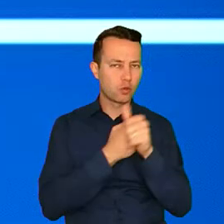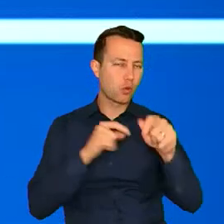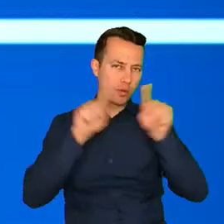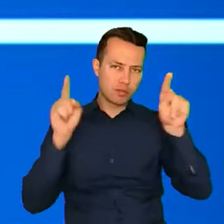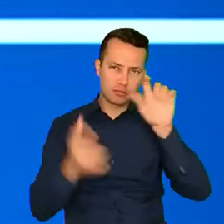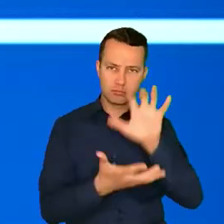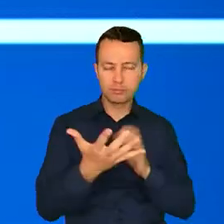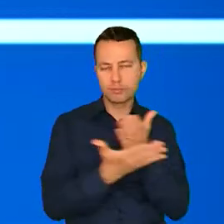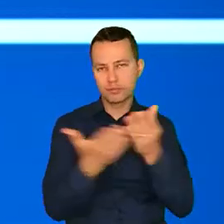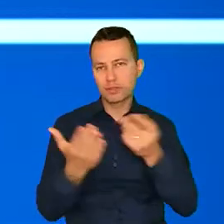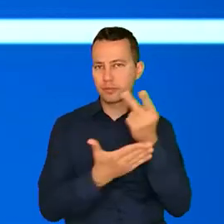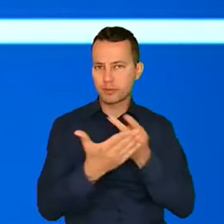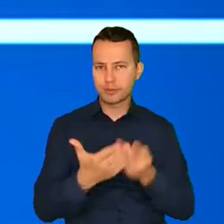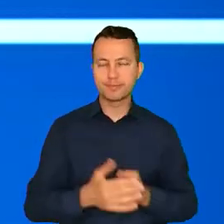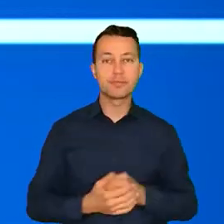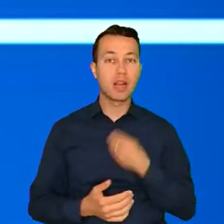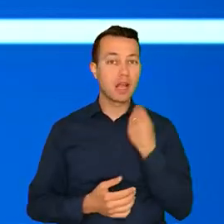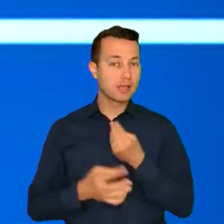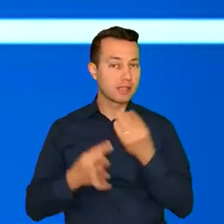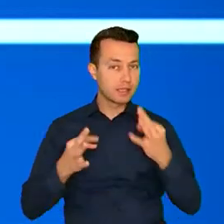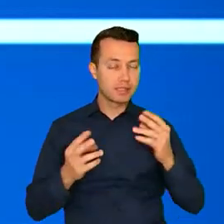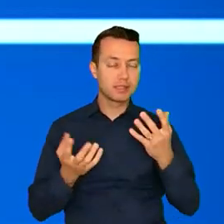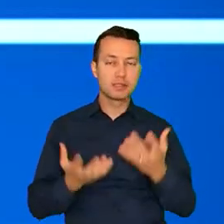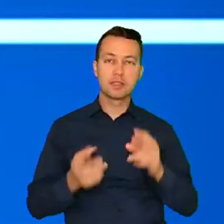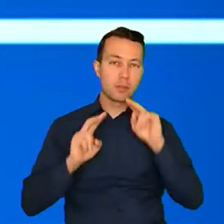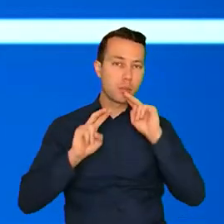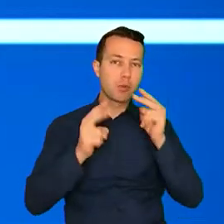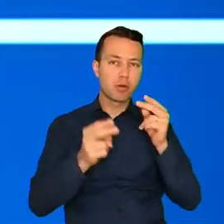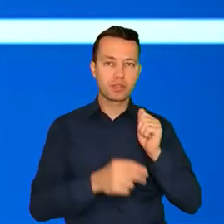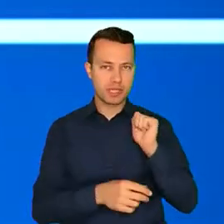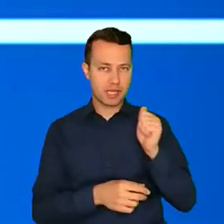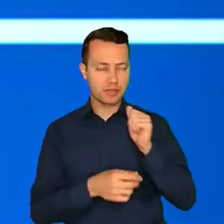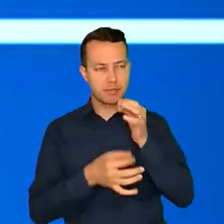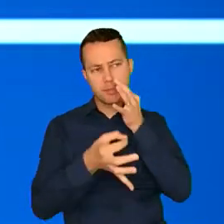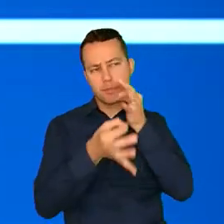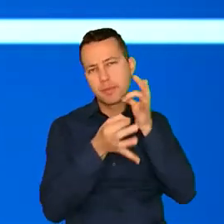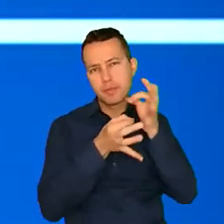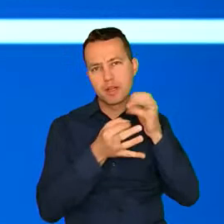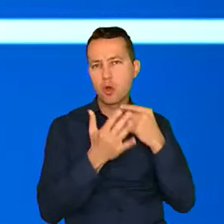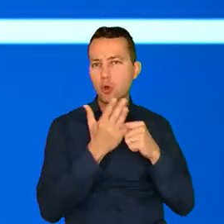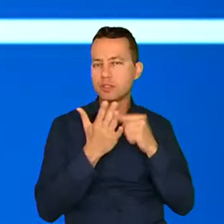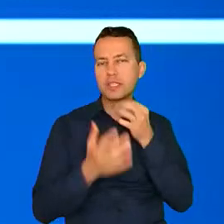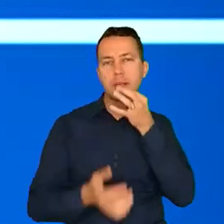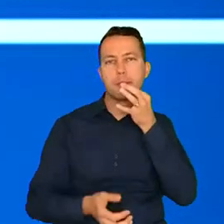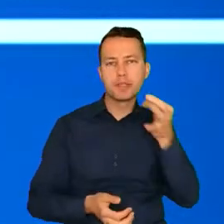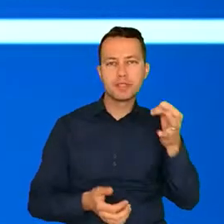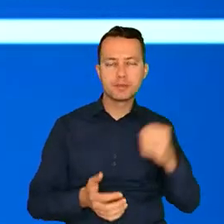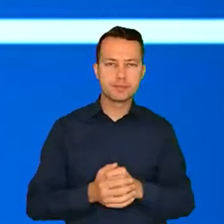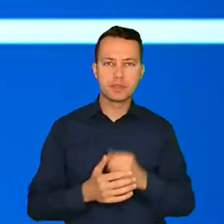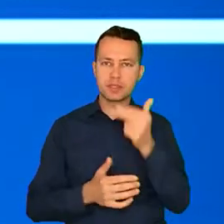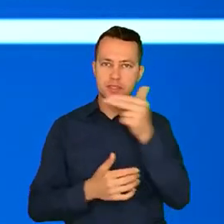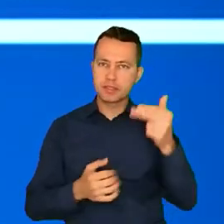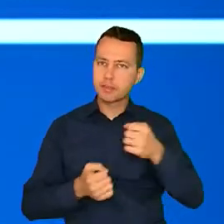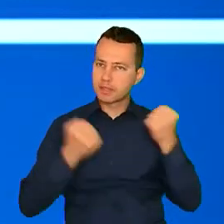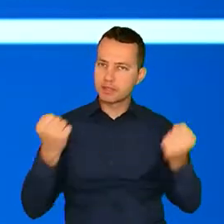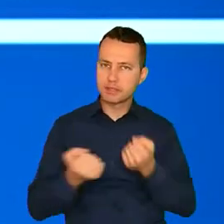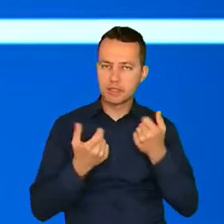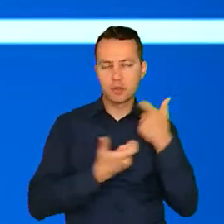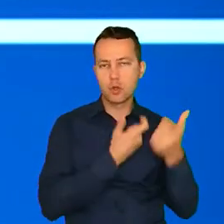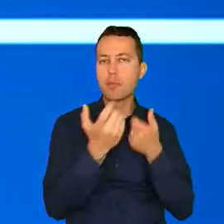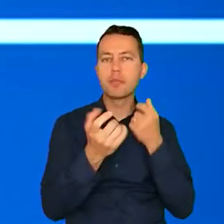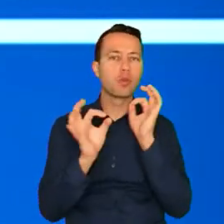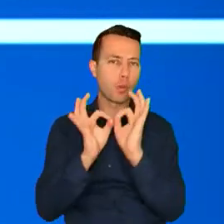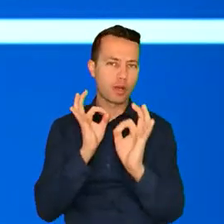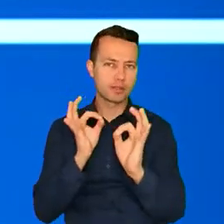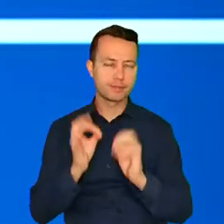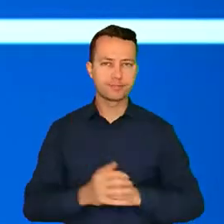discussed today. And now I'd like to get back to our experts and ask them our final question about due diligence,